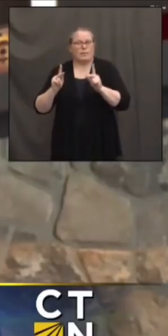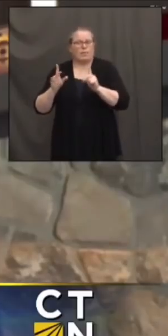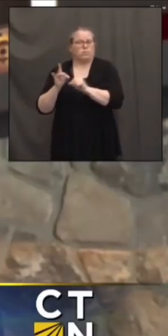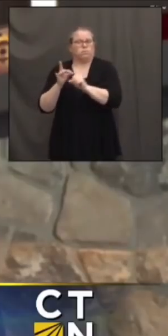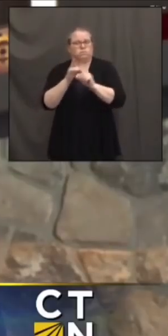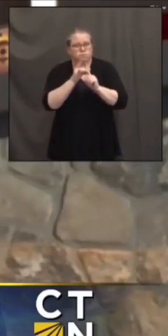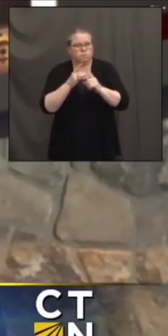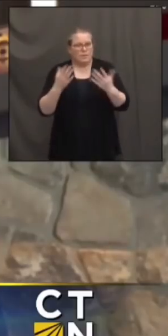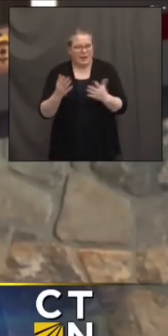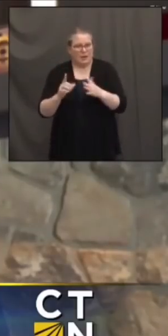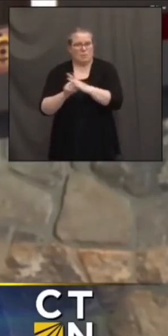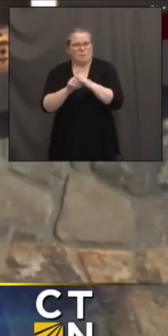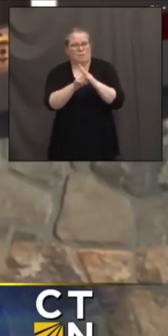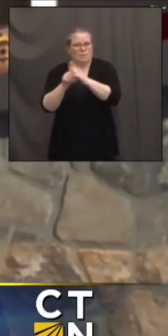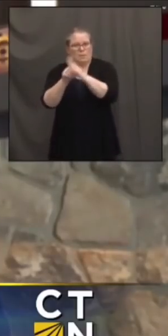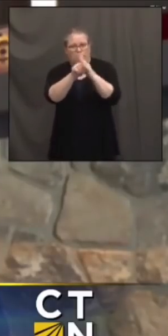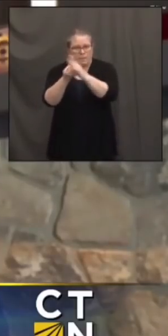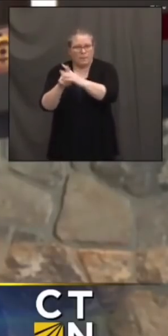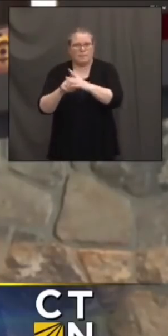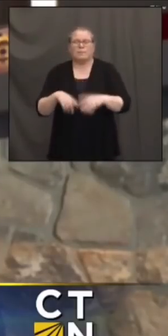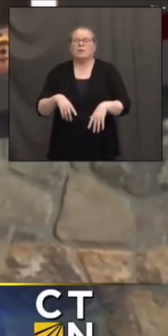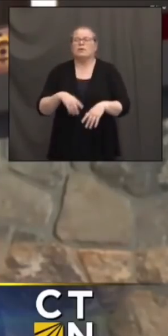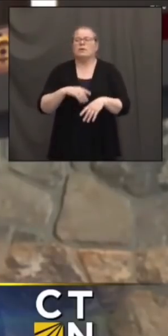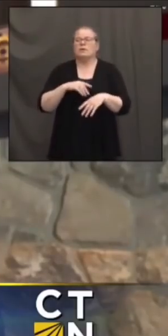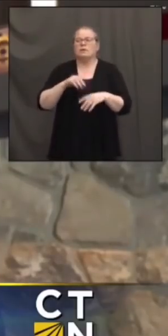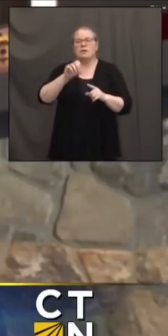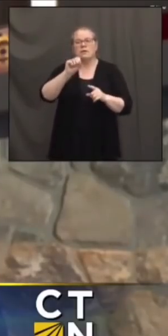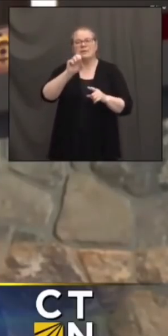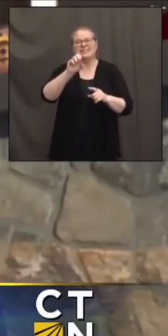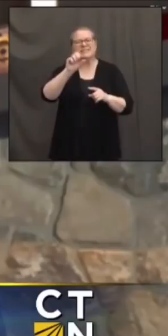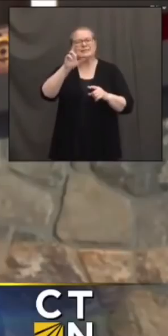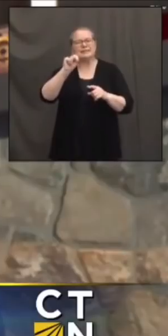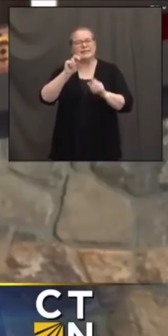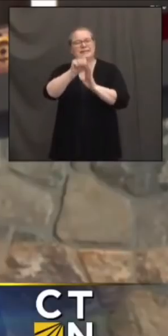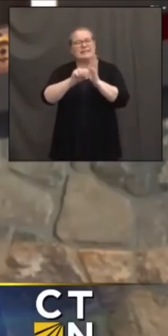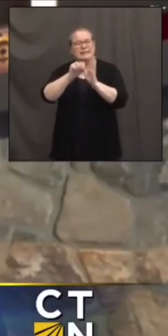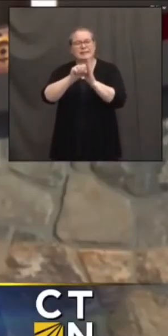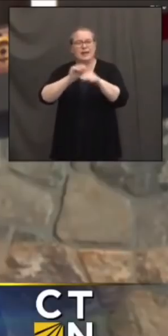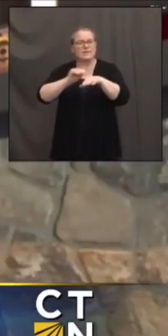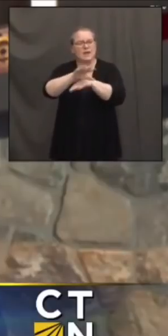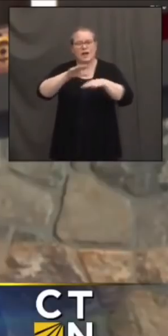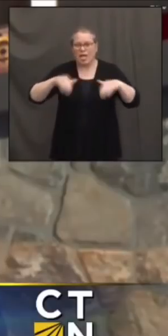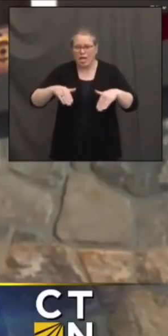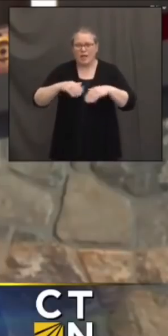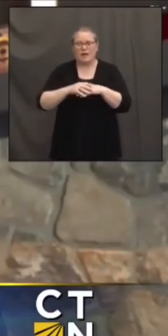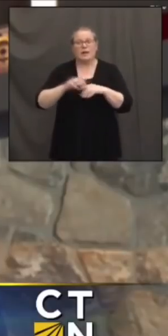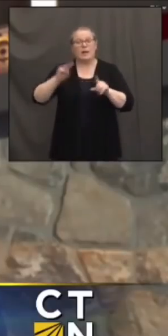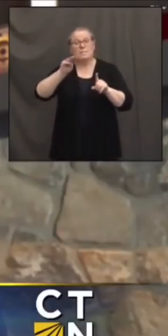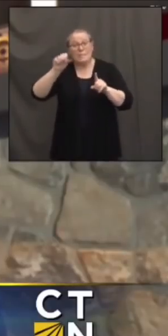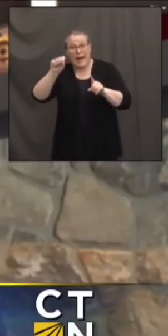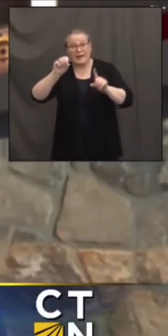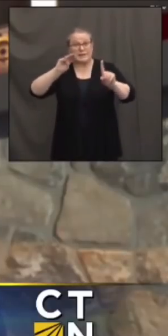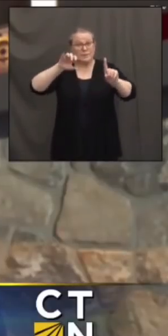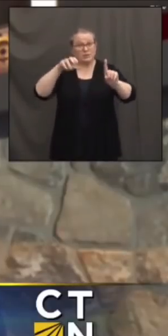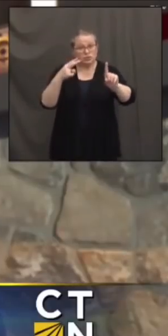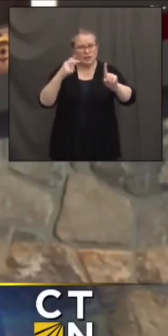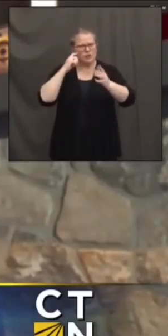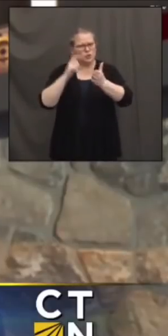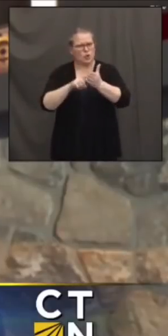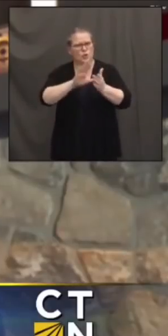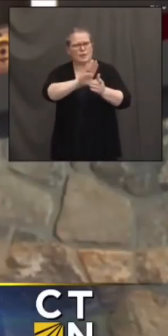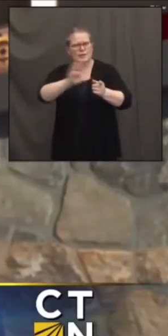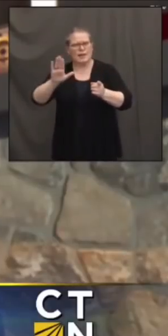benefit of a seasonal effect yet. I think in places like Massachusetts and Michigan, where you see the biggest growth is among age 10